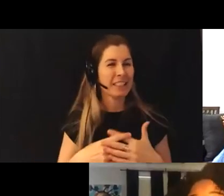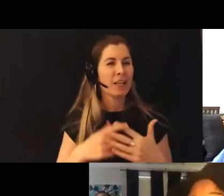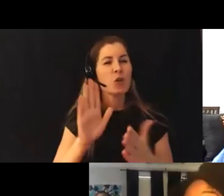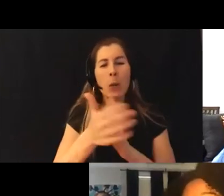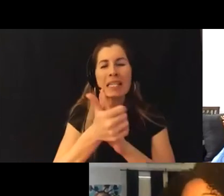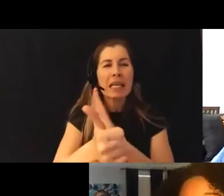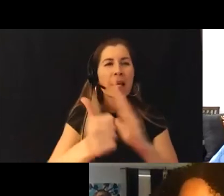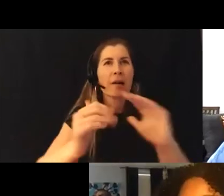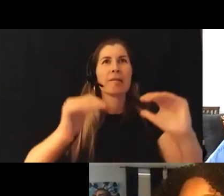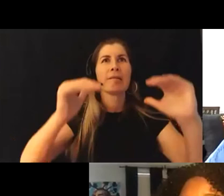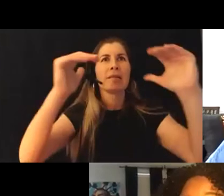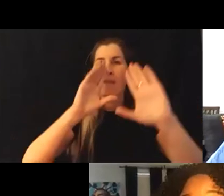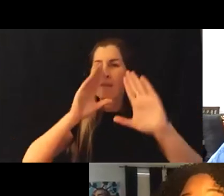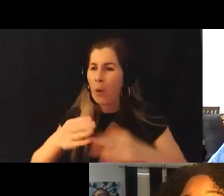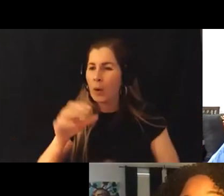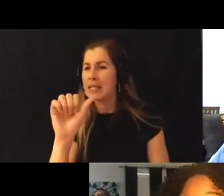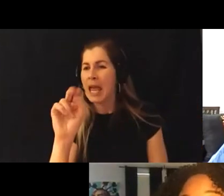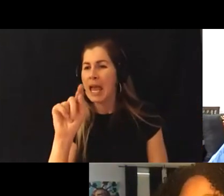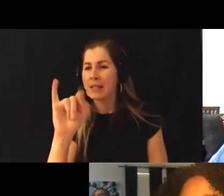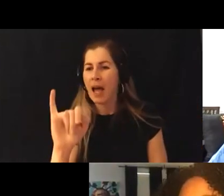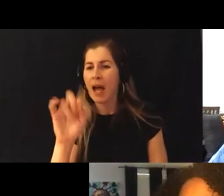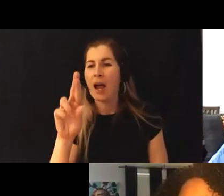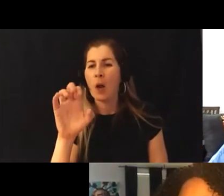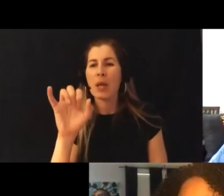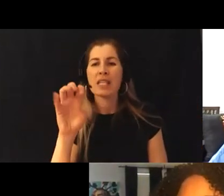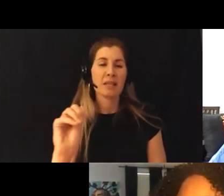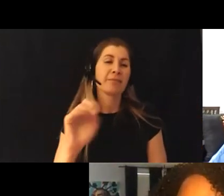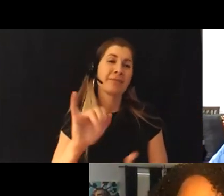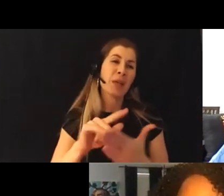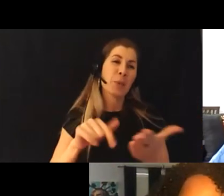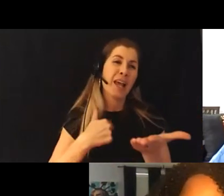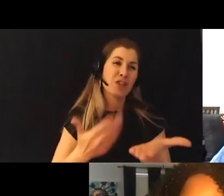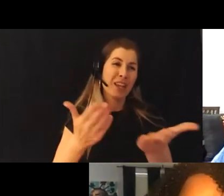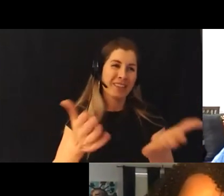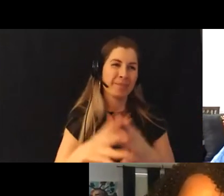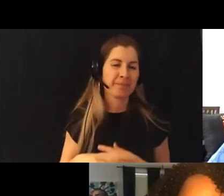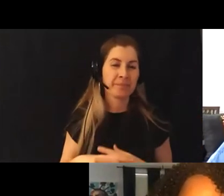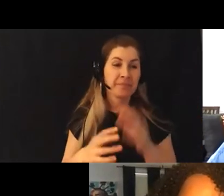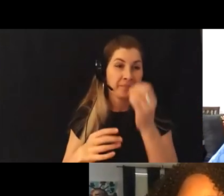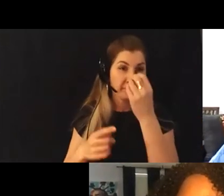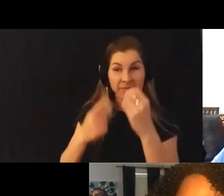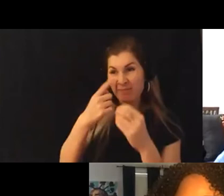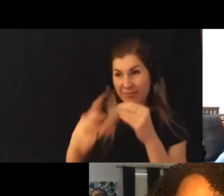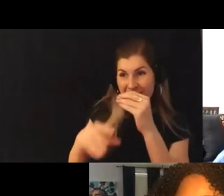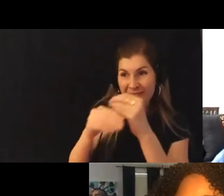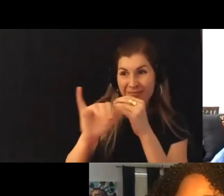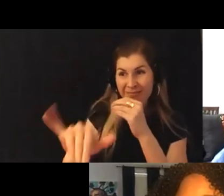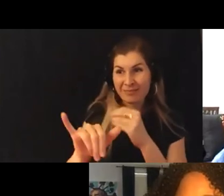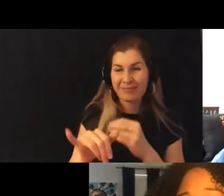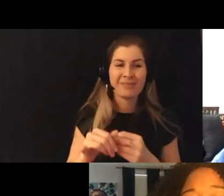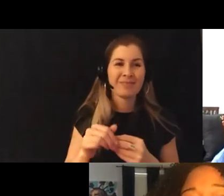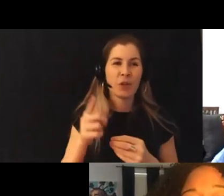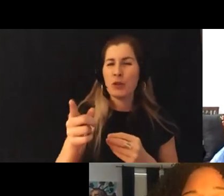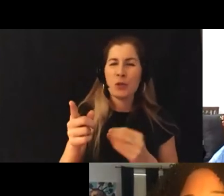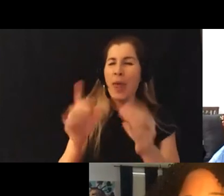set around anti-racism. So that's what I would suggest. And can I just piggyback on that? Ditto,